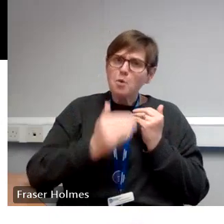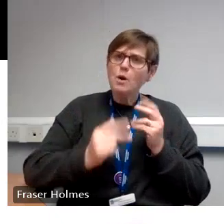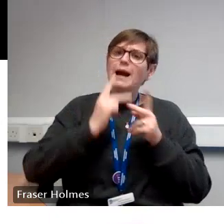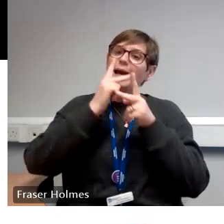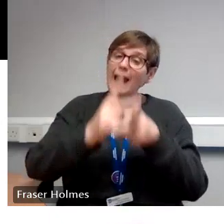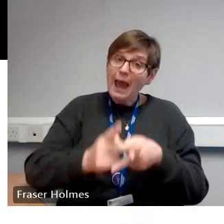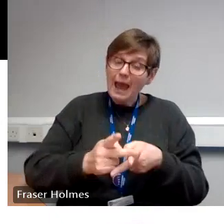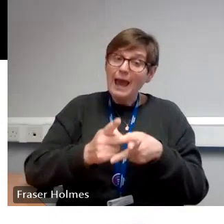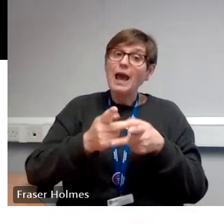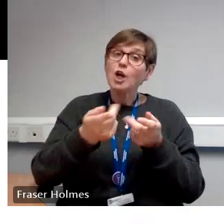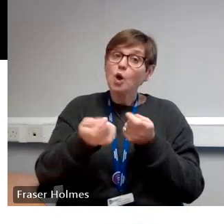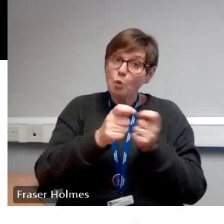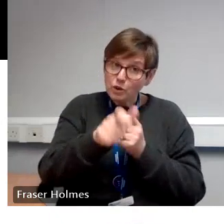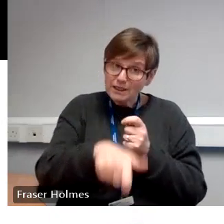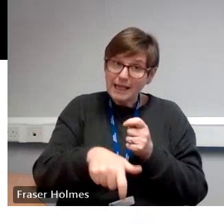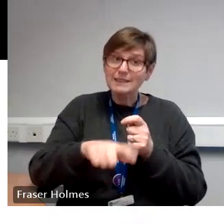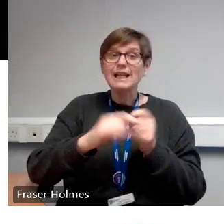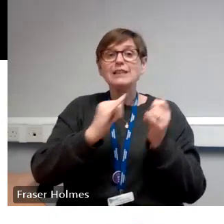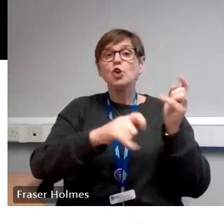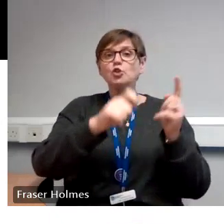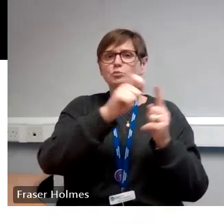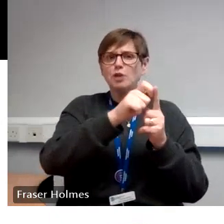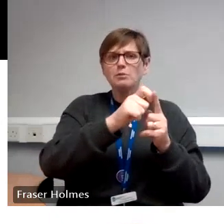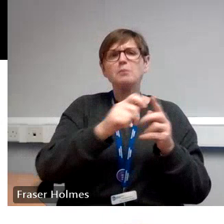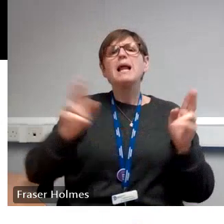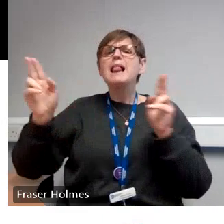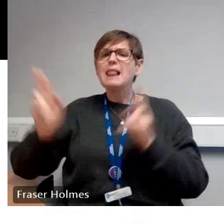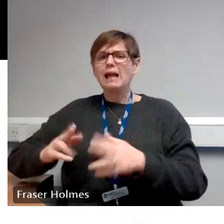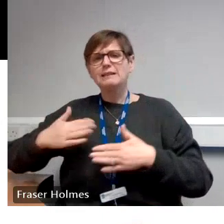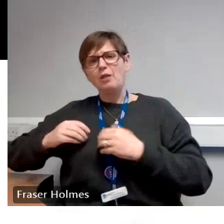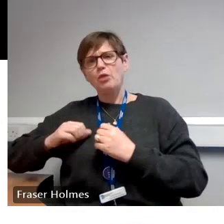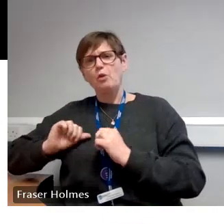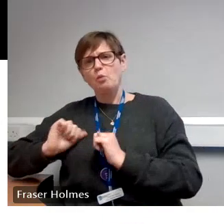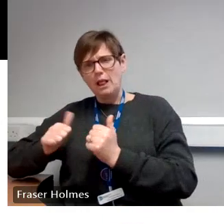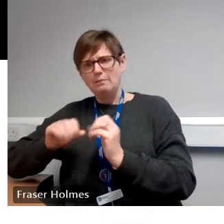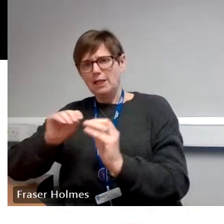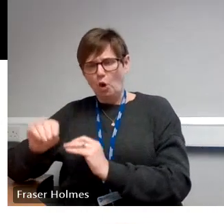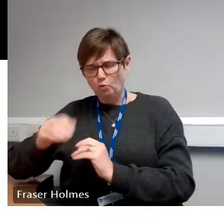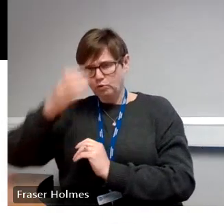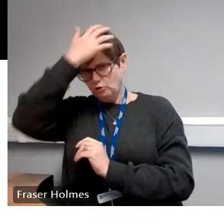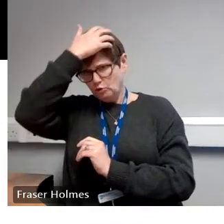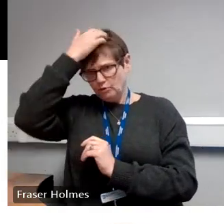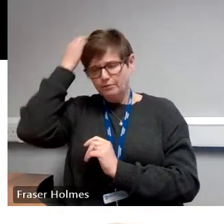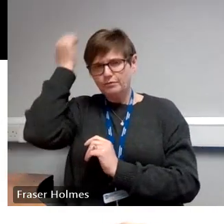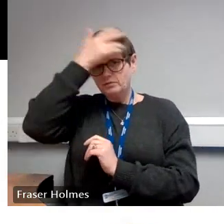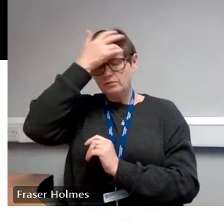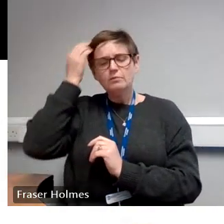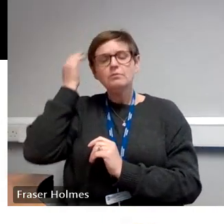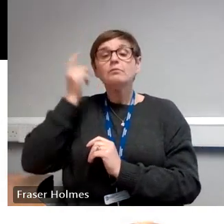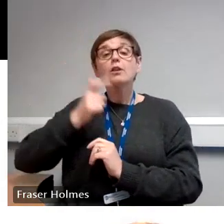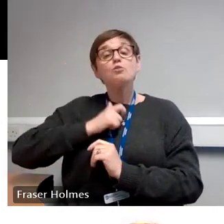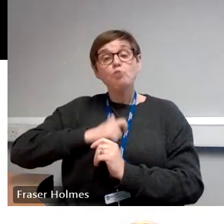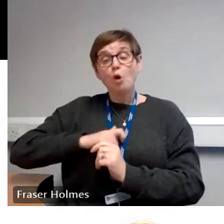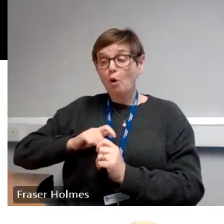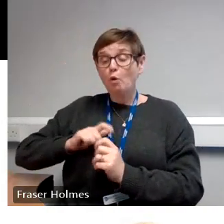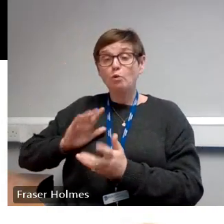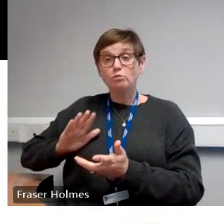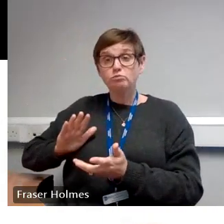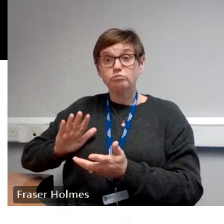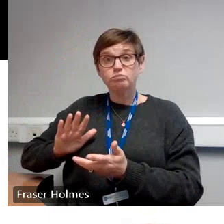coordinators and social prescribers and not quite so many health and wellbeing coaches. The roles were introduced to GPs